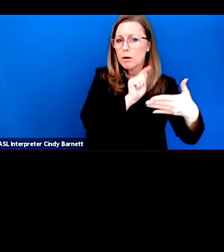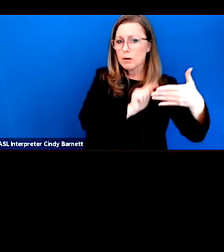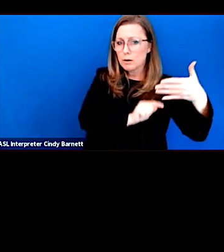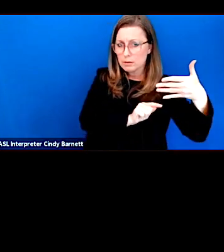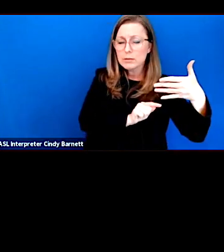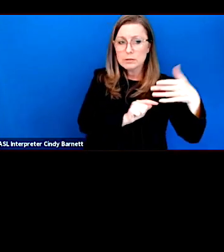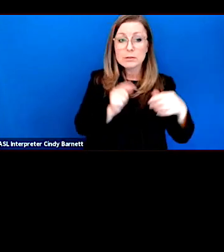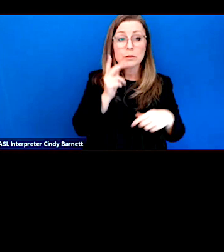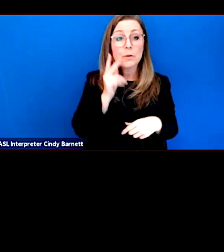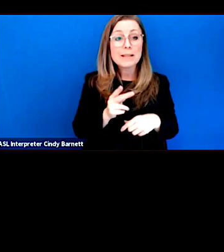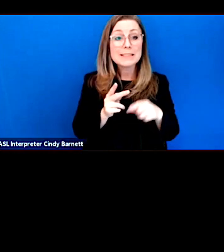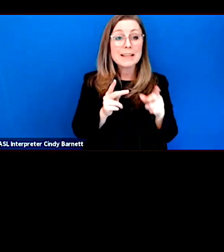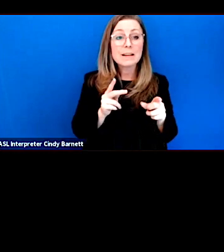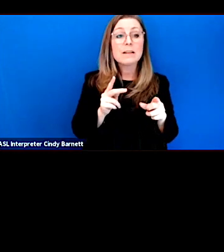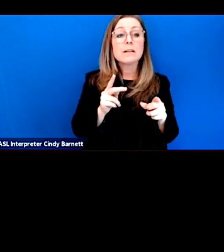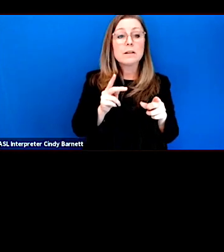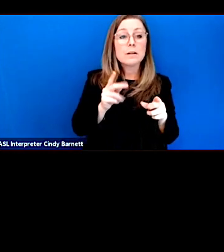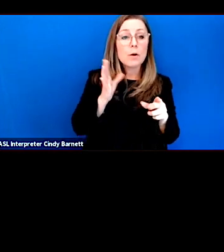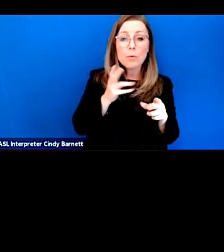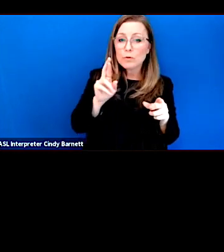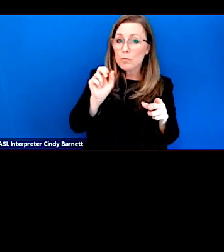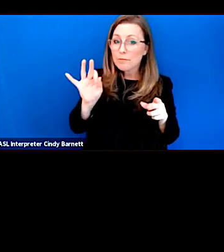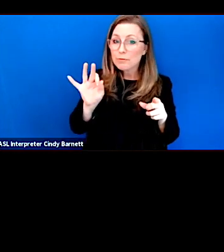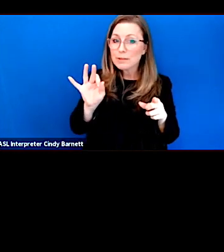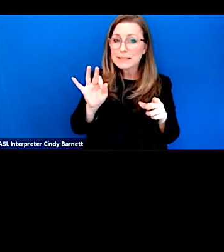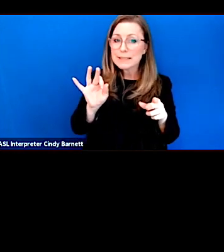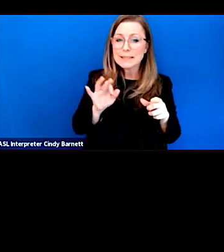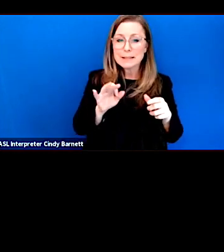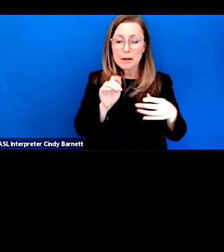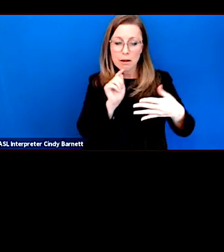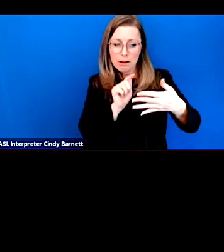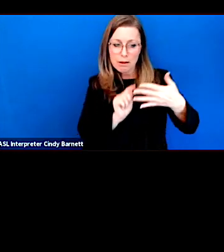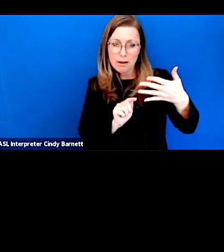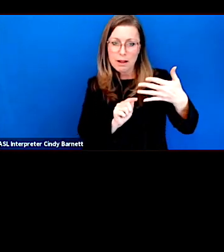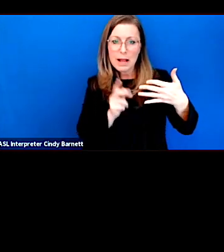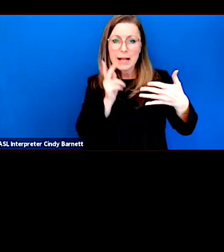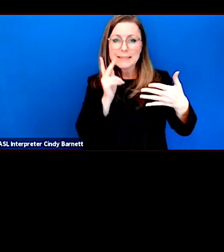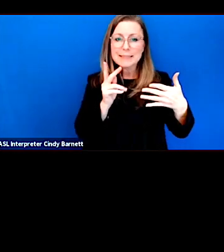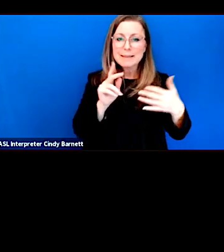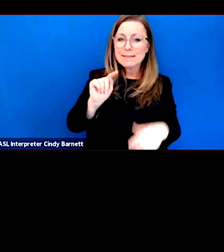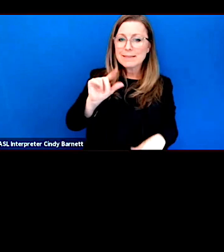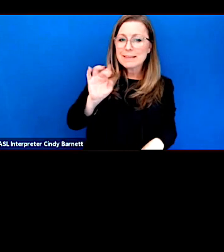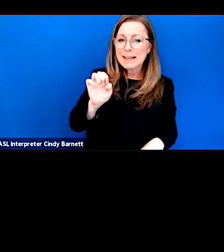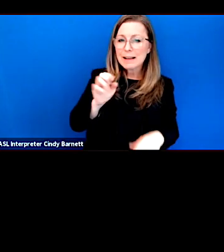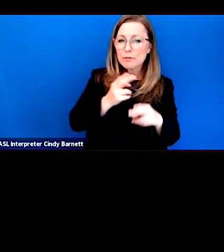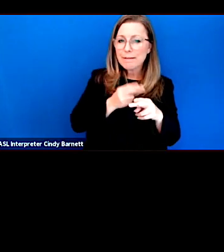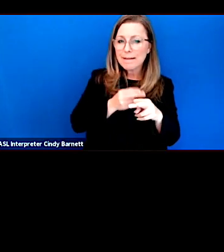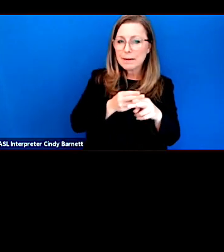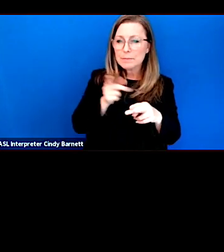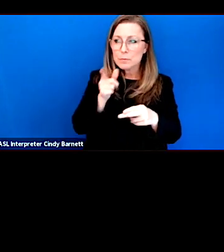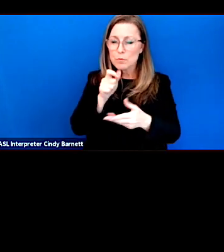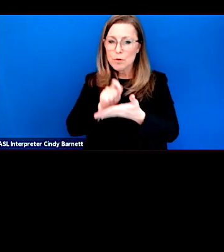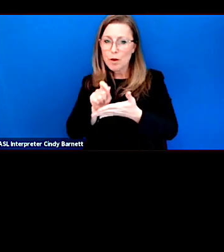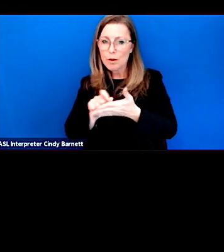a piece and you examine the titles that have been cited by the authors. When you backward snowball, you're going to be looking at older